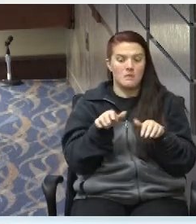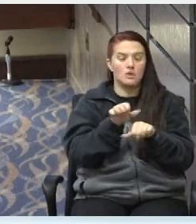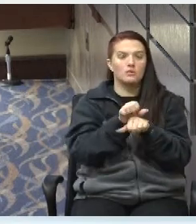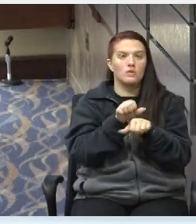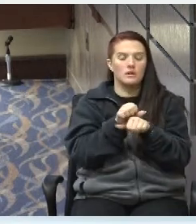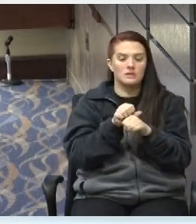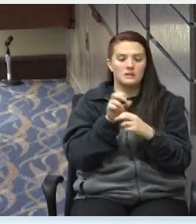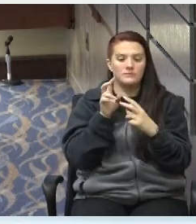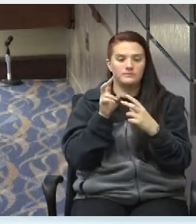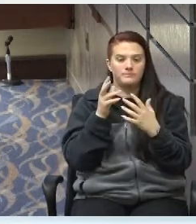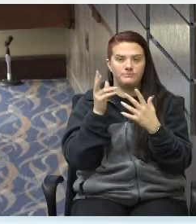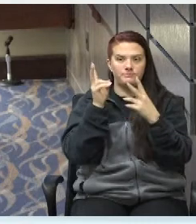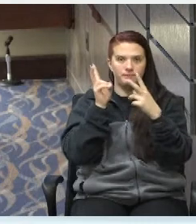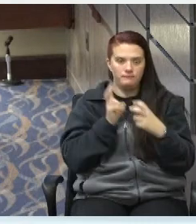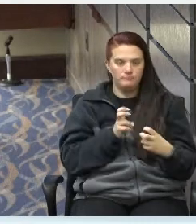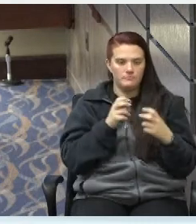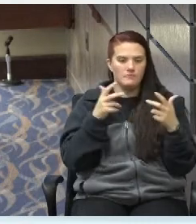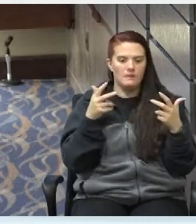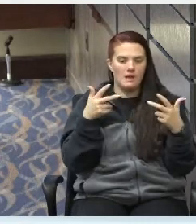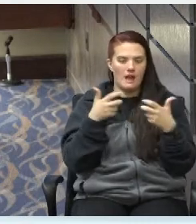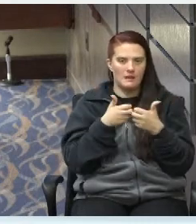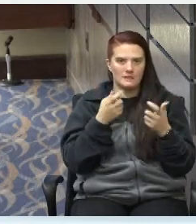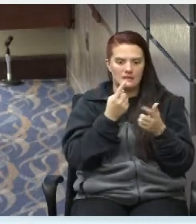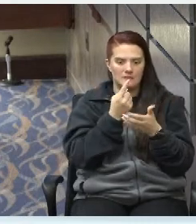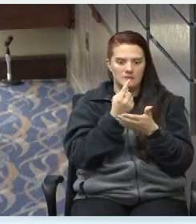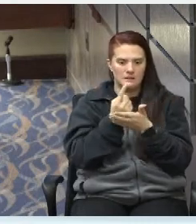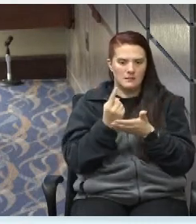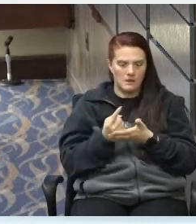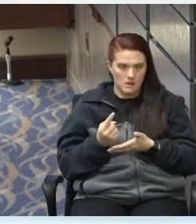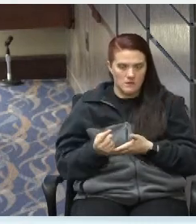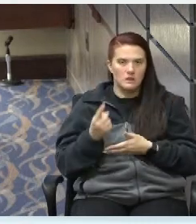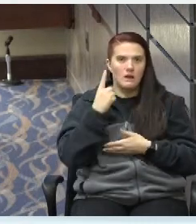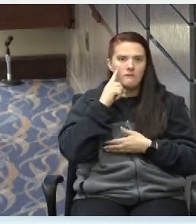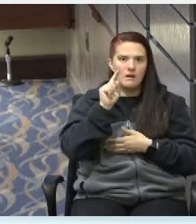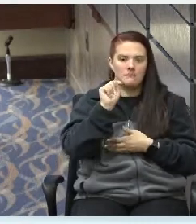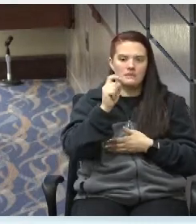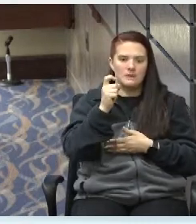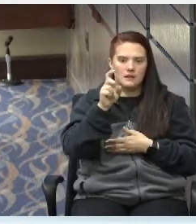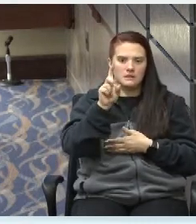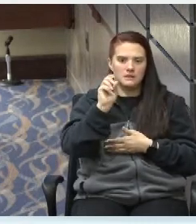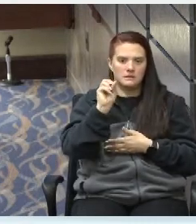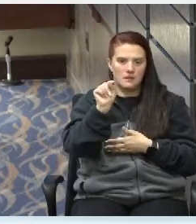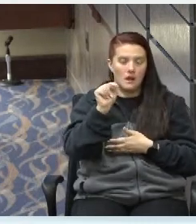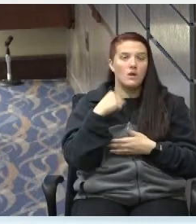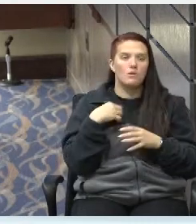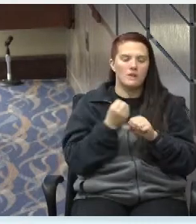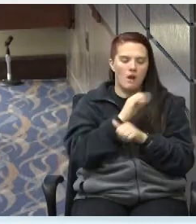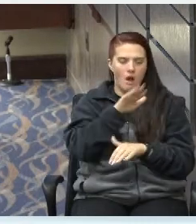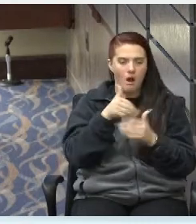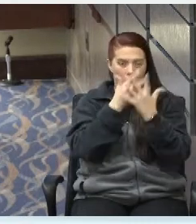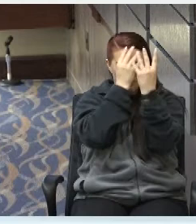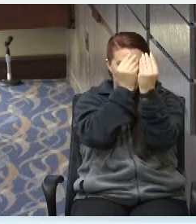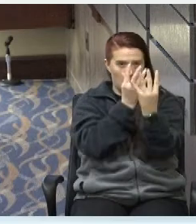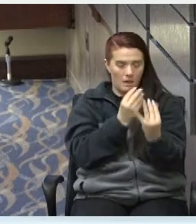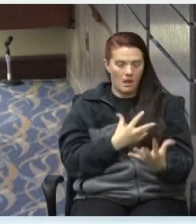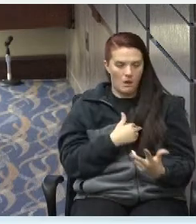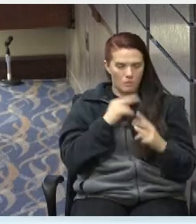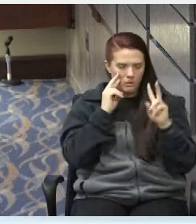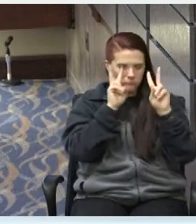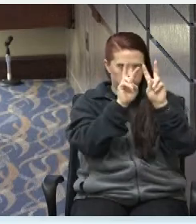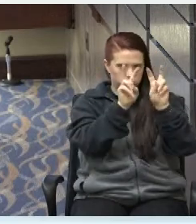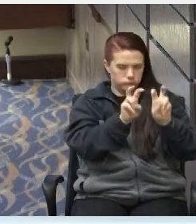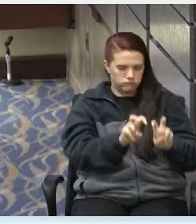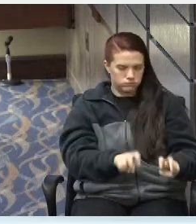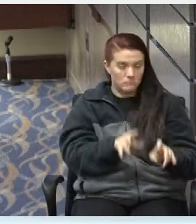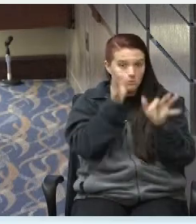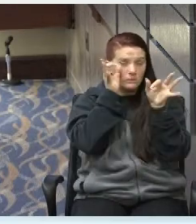downloads of accident history every week from TxDOT. We get a file from them, and we take all of that data and we comb through it to try and